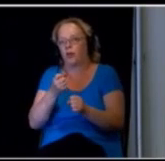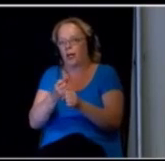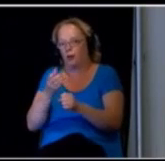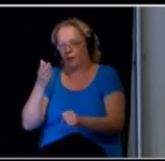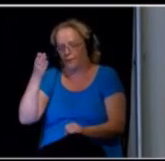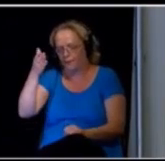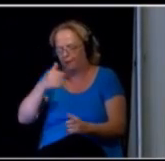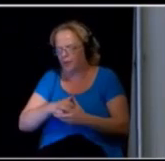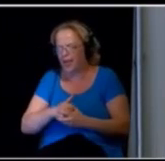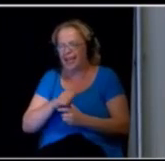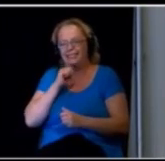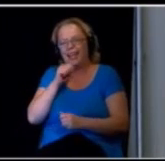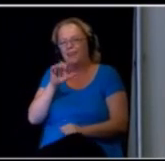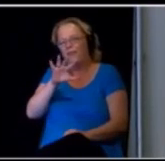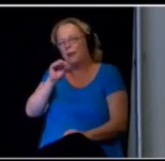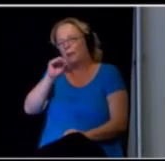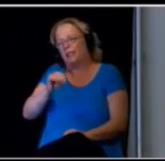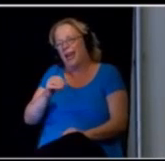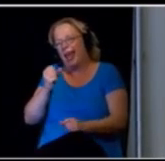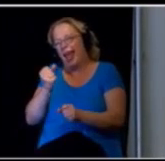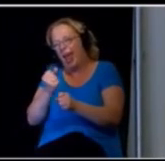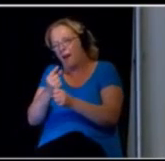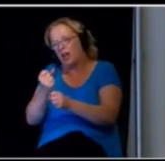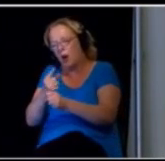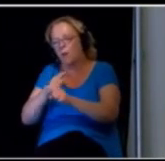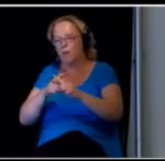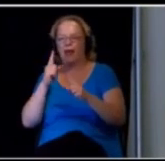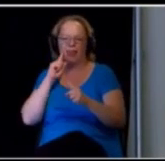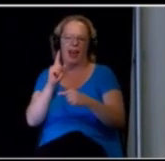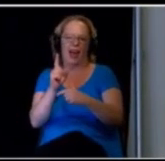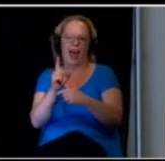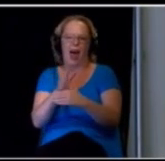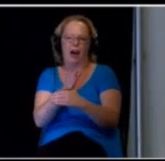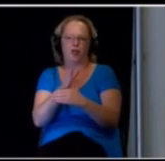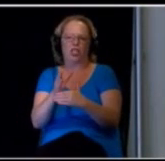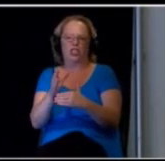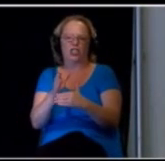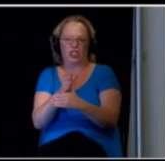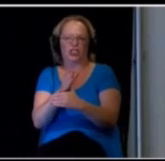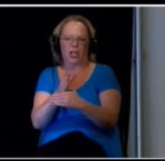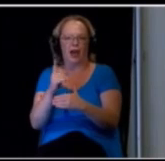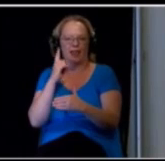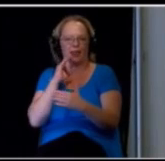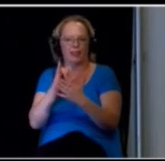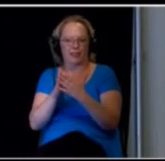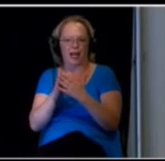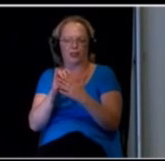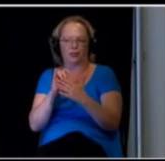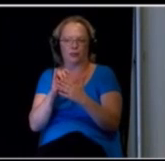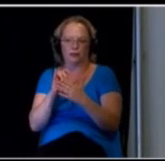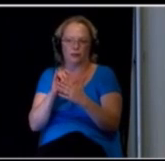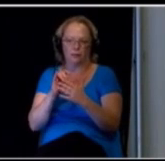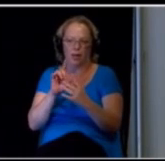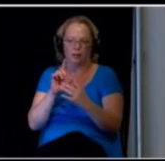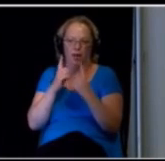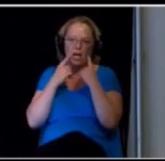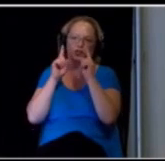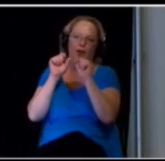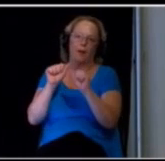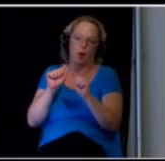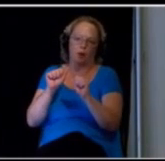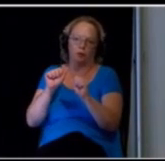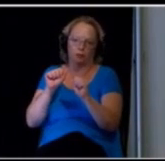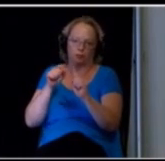be 50% every year, but 50%, I think, on average is actually, I think, quite an achievable target.